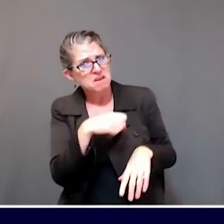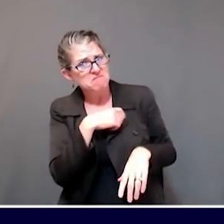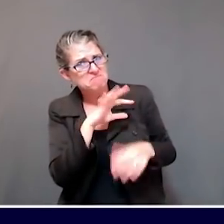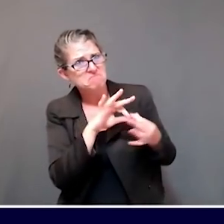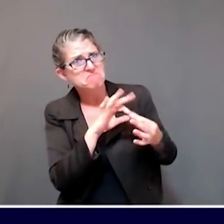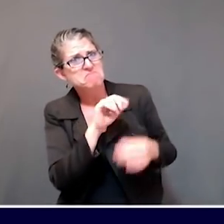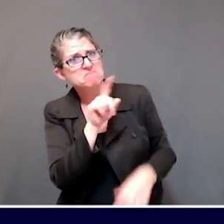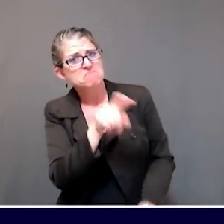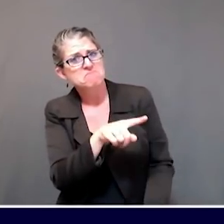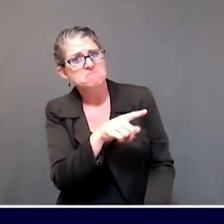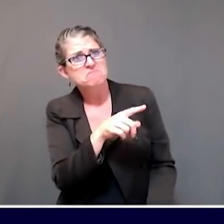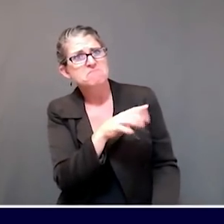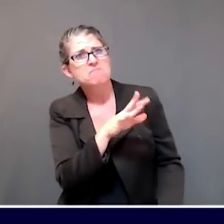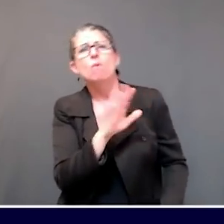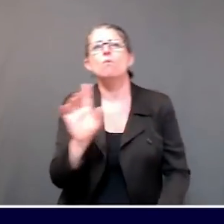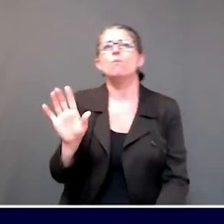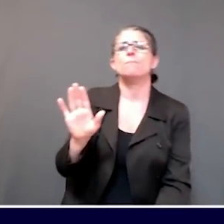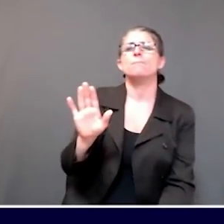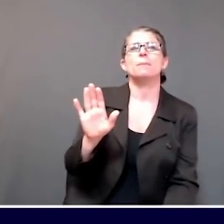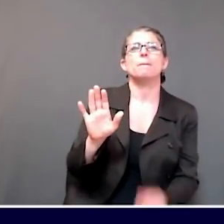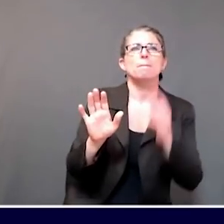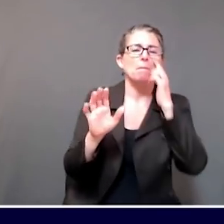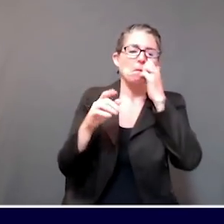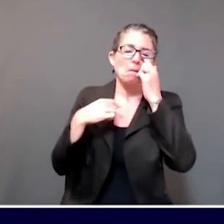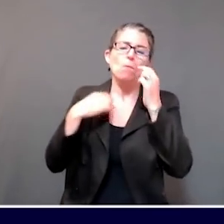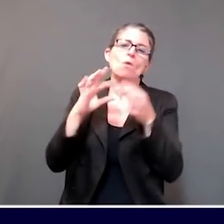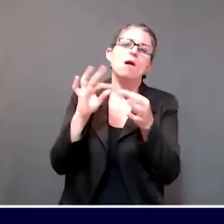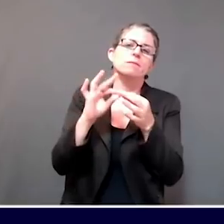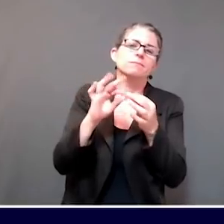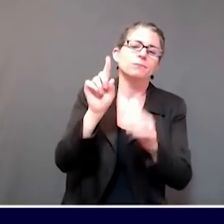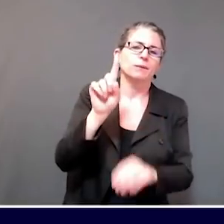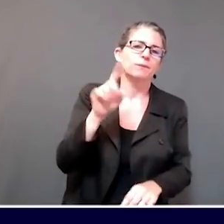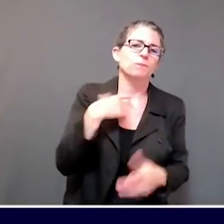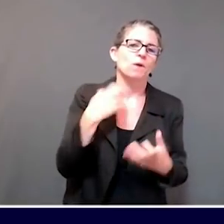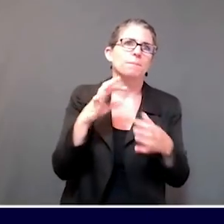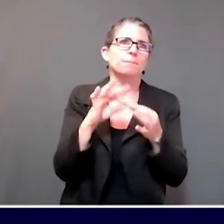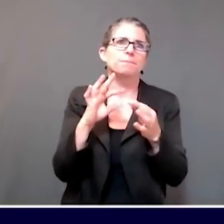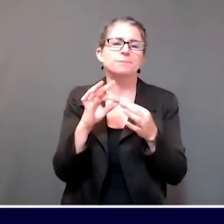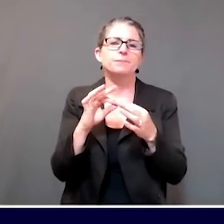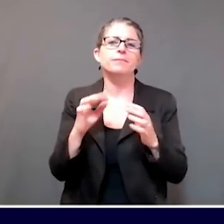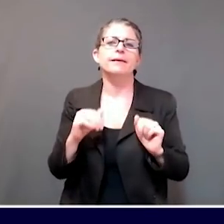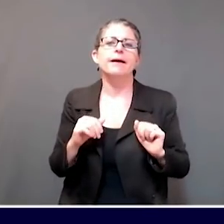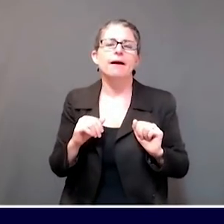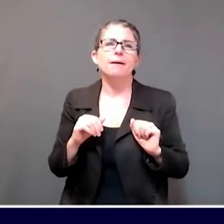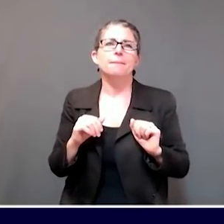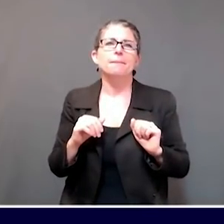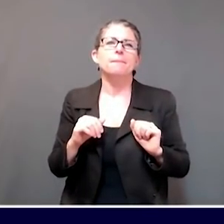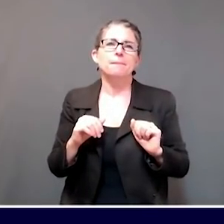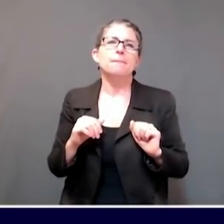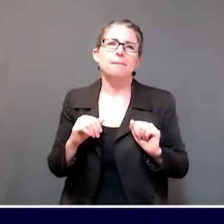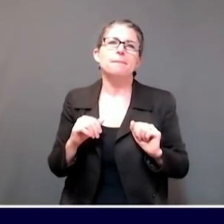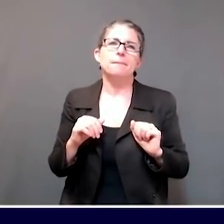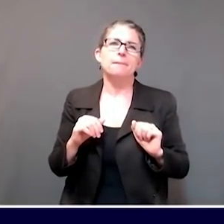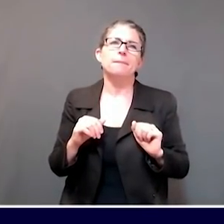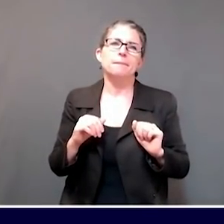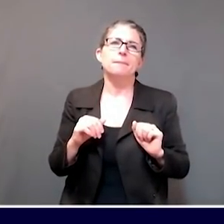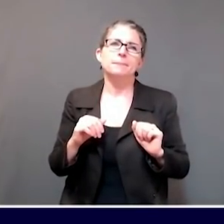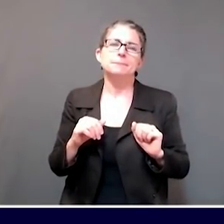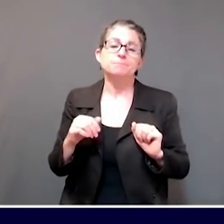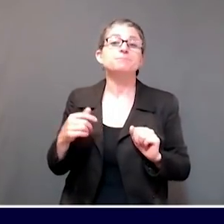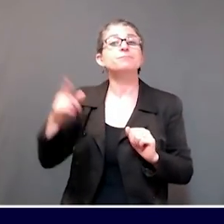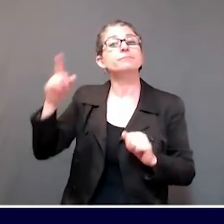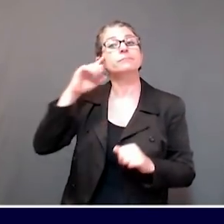together an update of our correspondence with members of Congress, our members of Congress, about the statewide